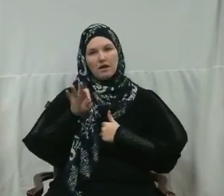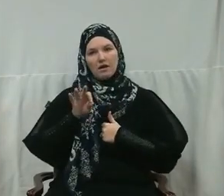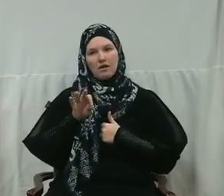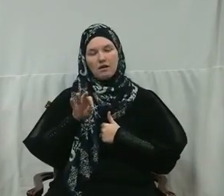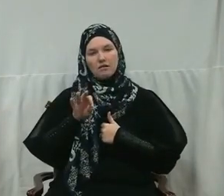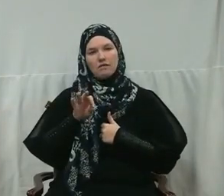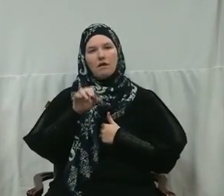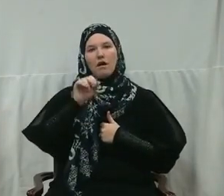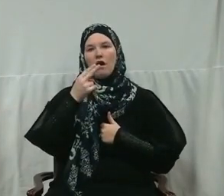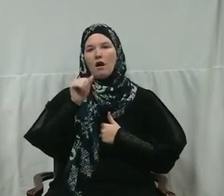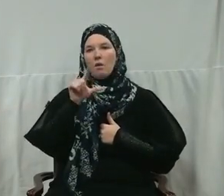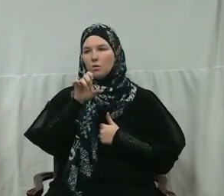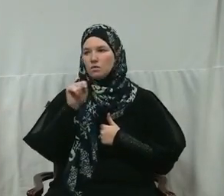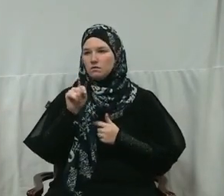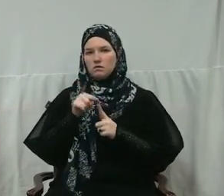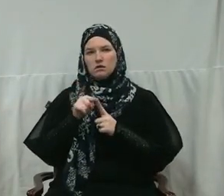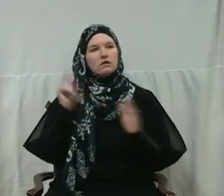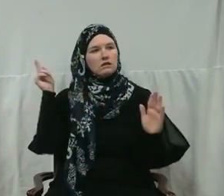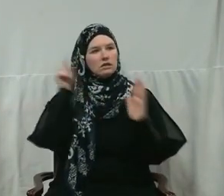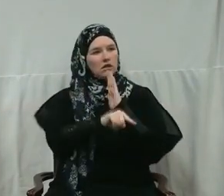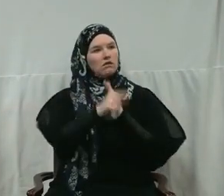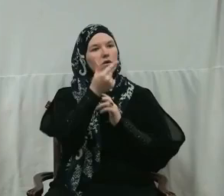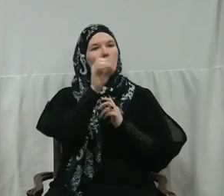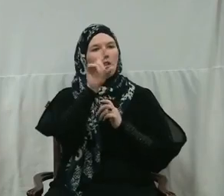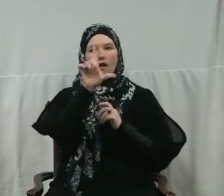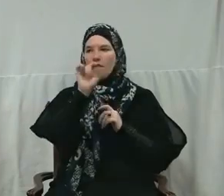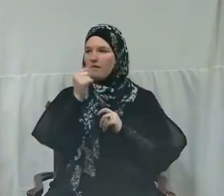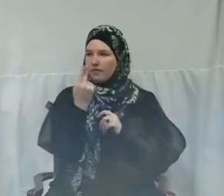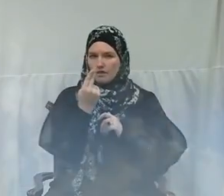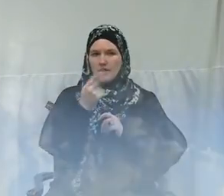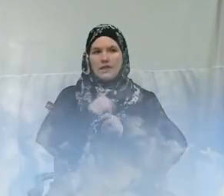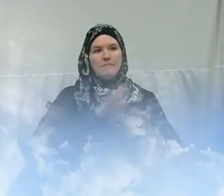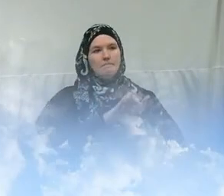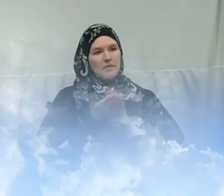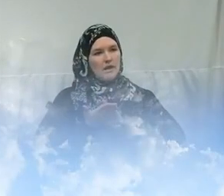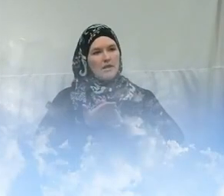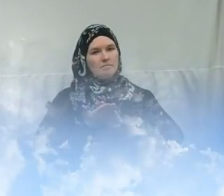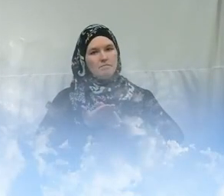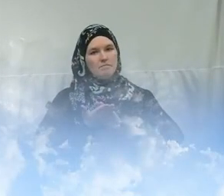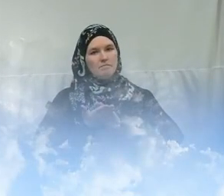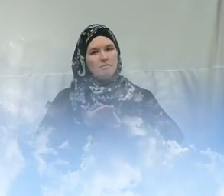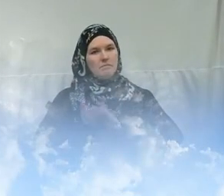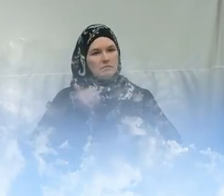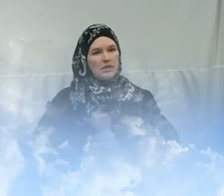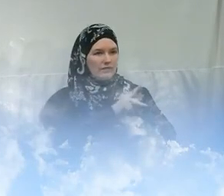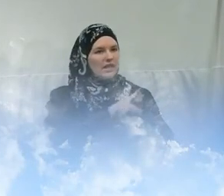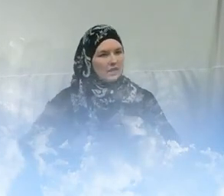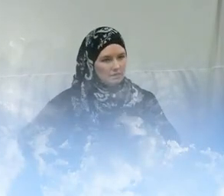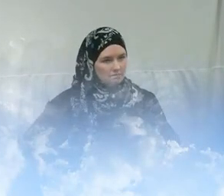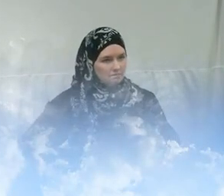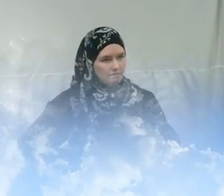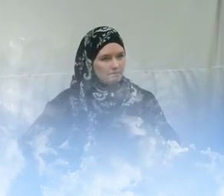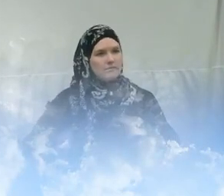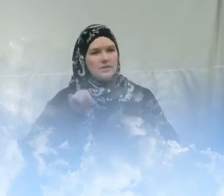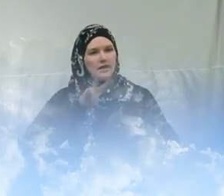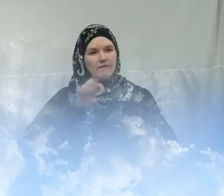Talut, killed Goliath and he became himself the king. And Allah gave